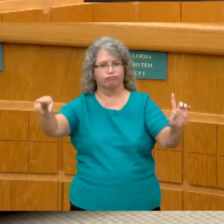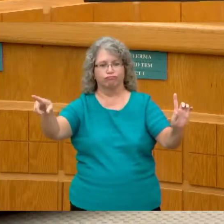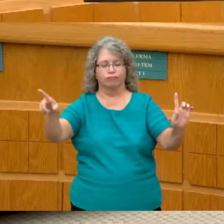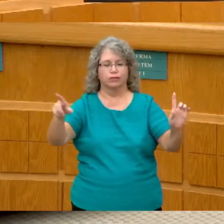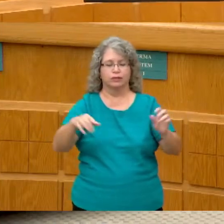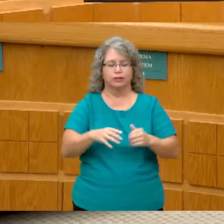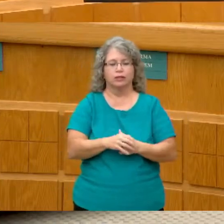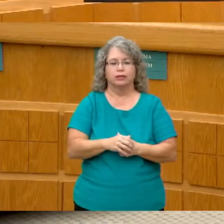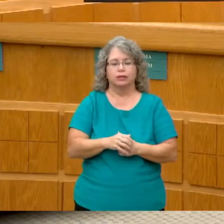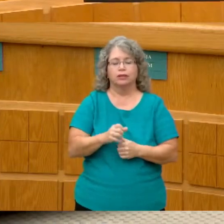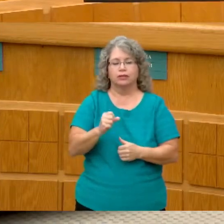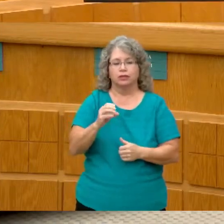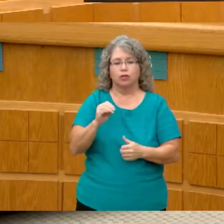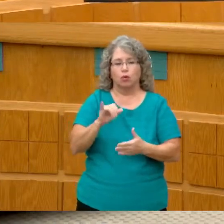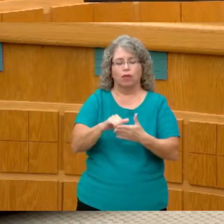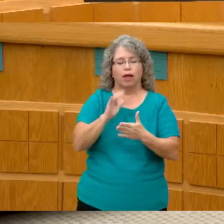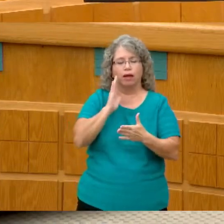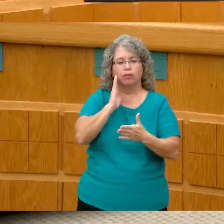vaccinations.